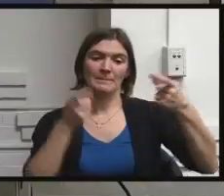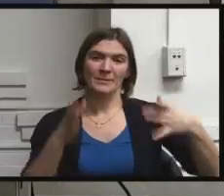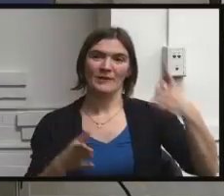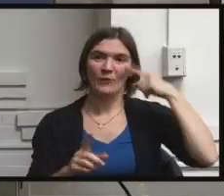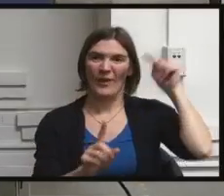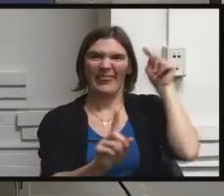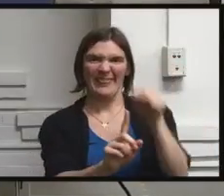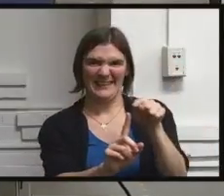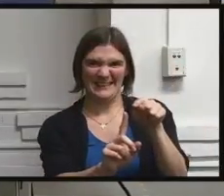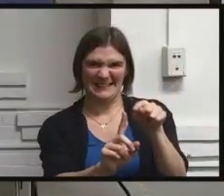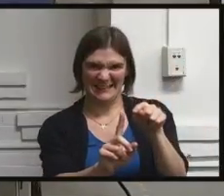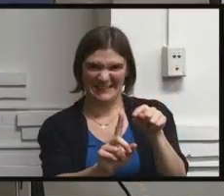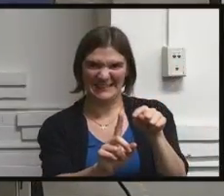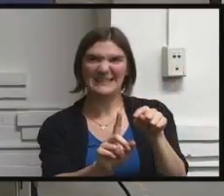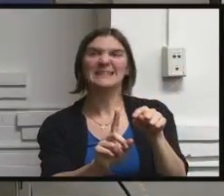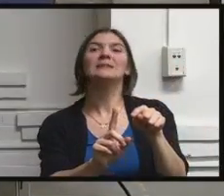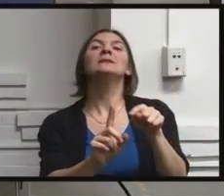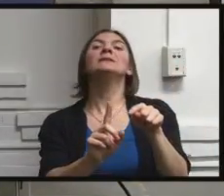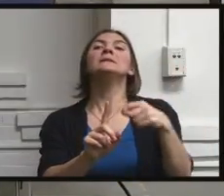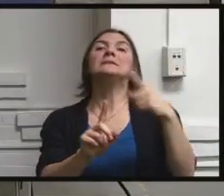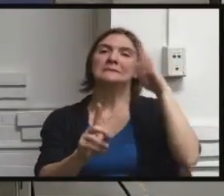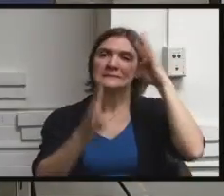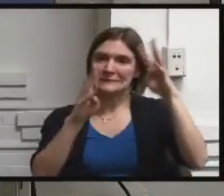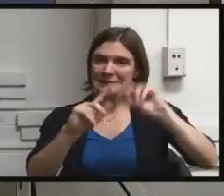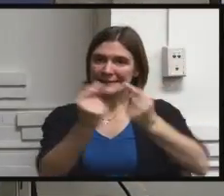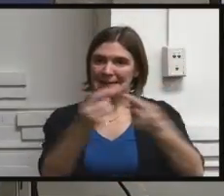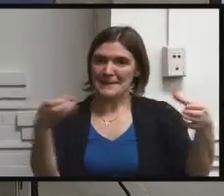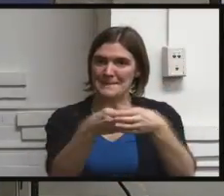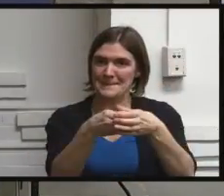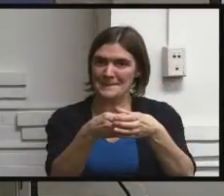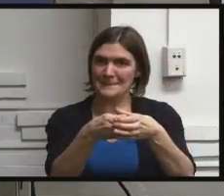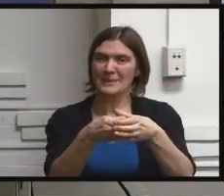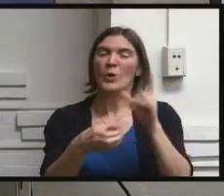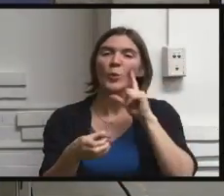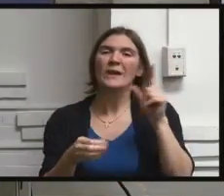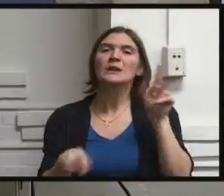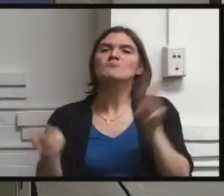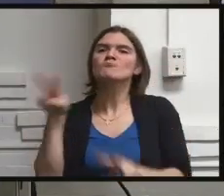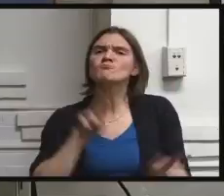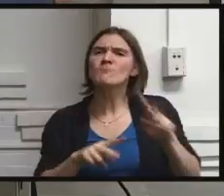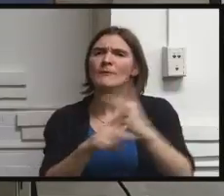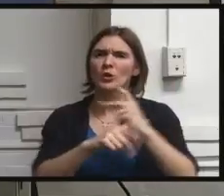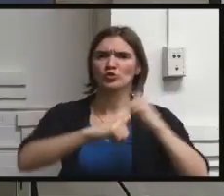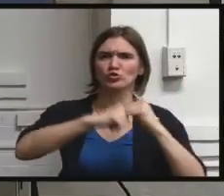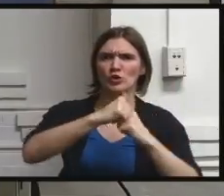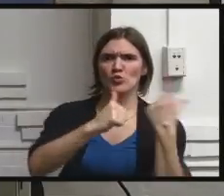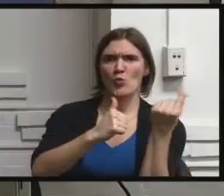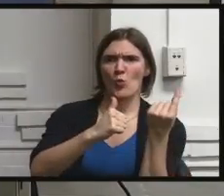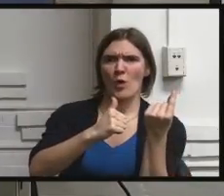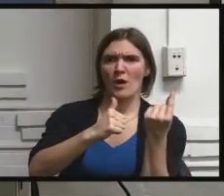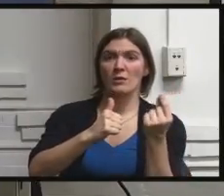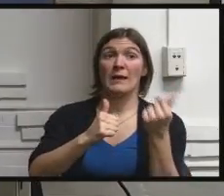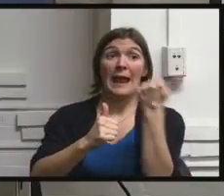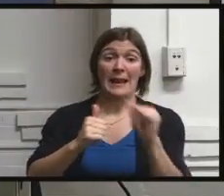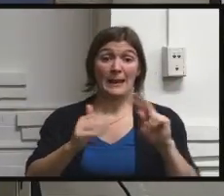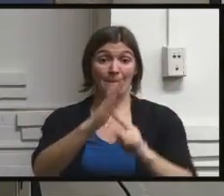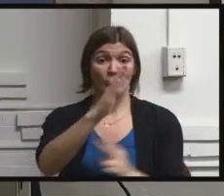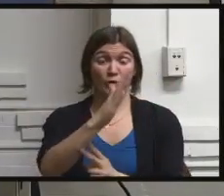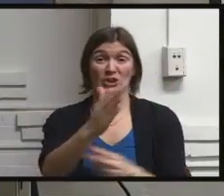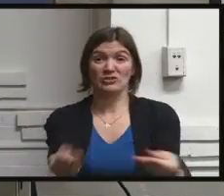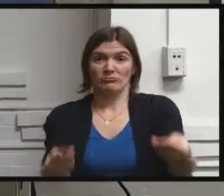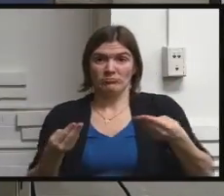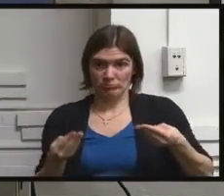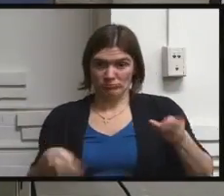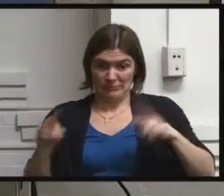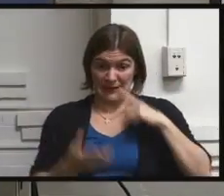for the Project Initiation and Innovation Team, which is essentially the scoping team for the structure section. So we handle all bridge projects. They come through us and